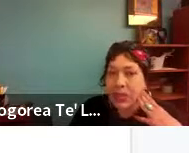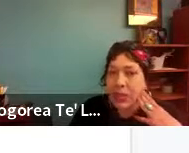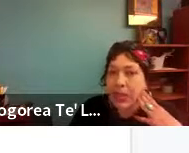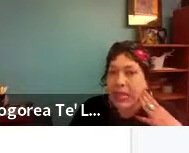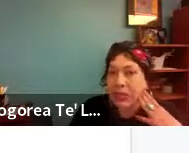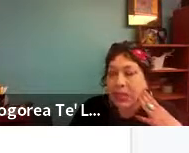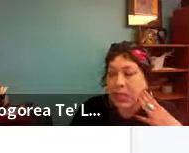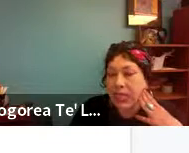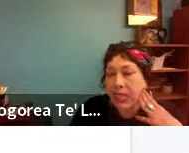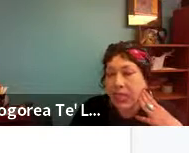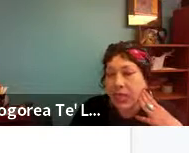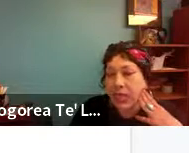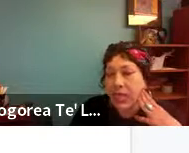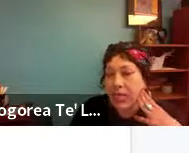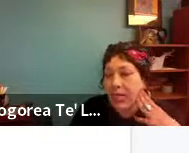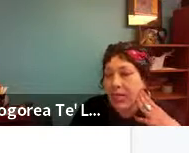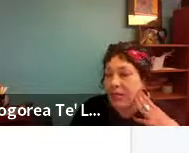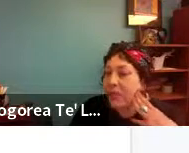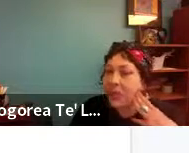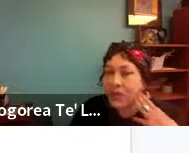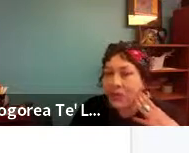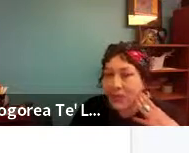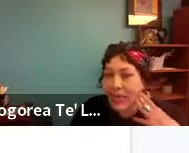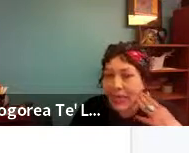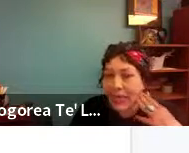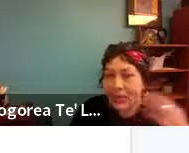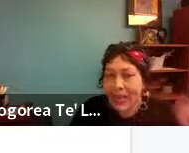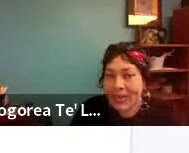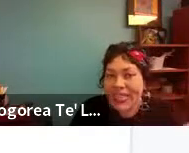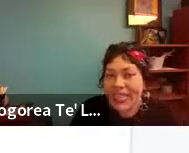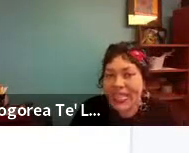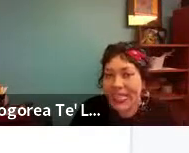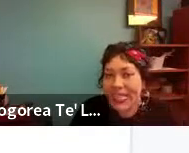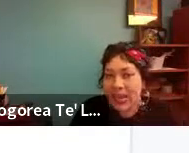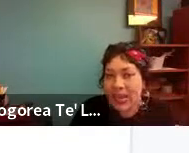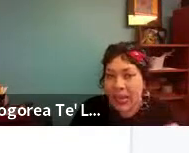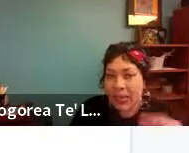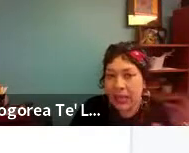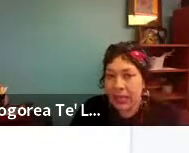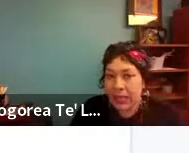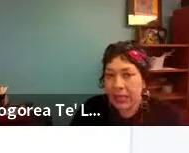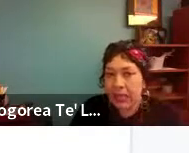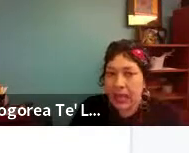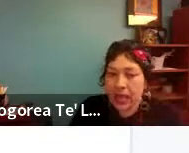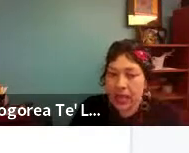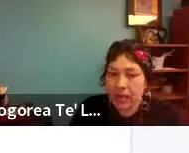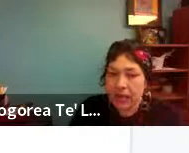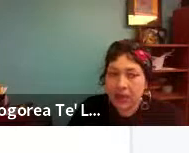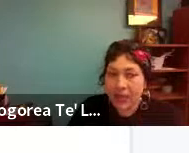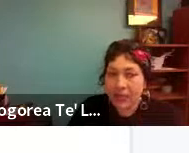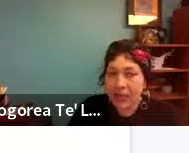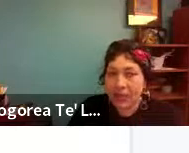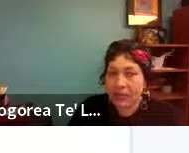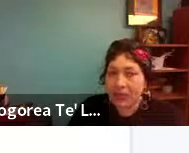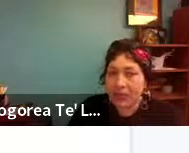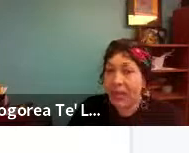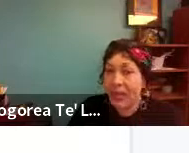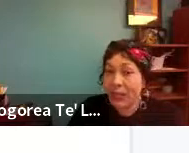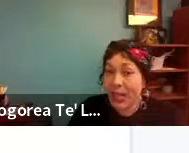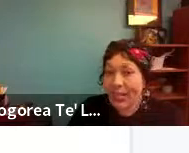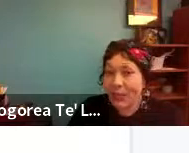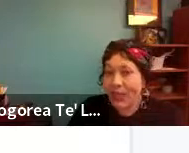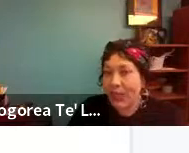people started organizing with each other. Indians from all over the place were now in cities together, and they started doing, this is a picture